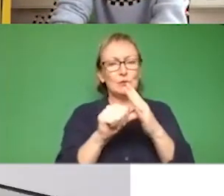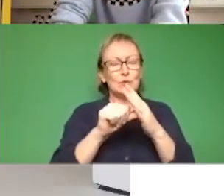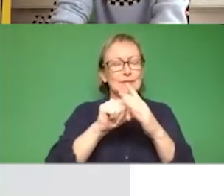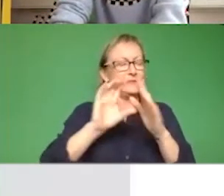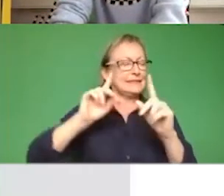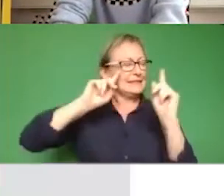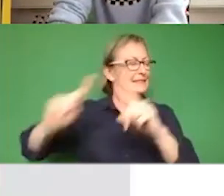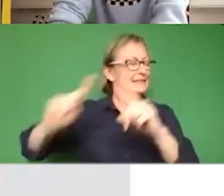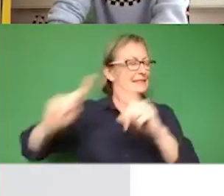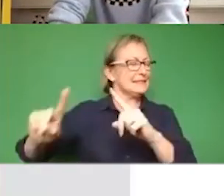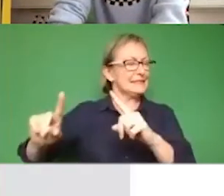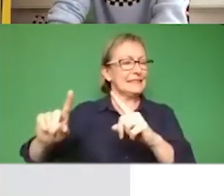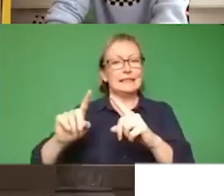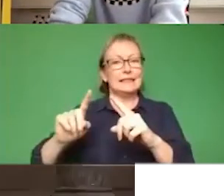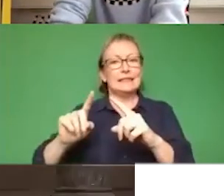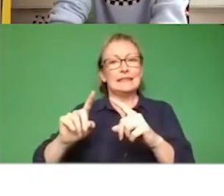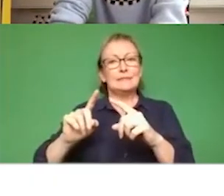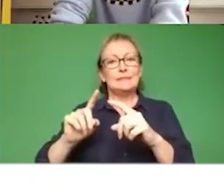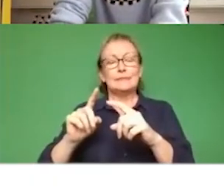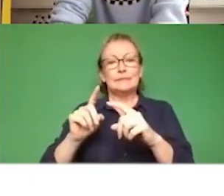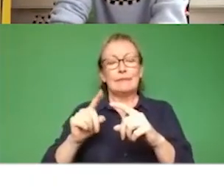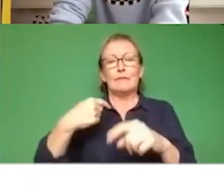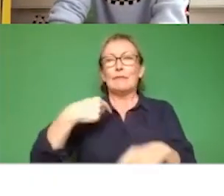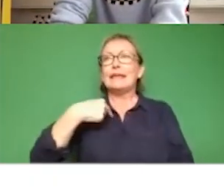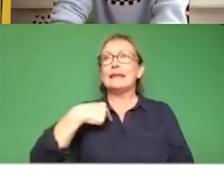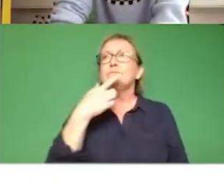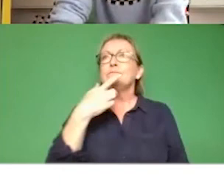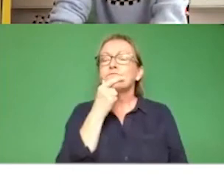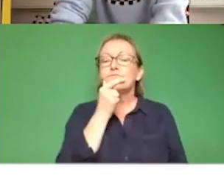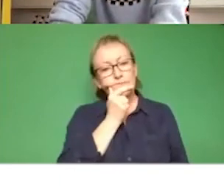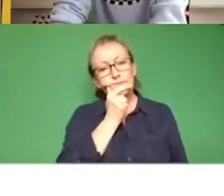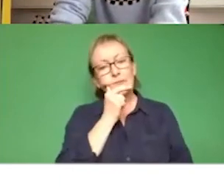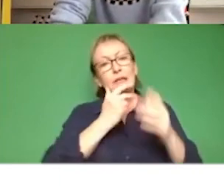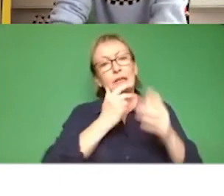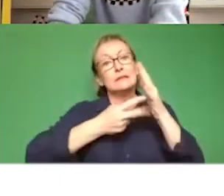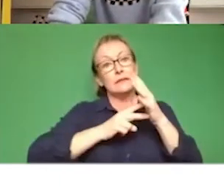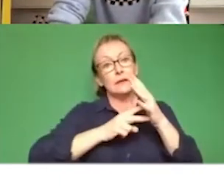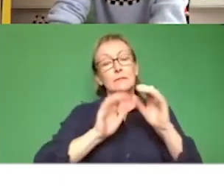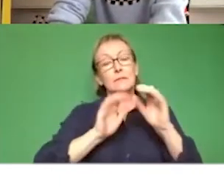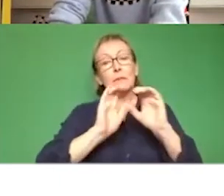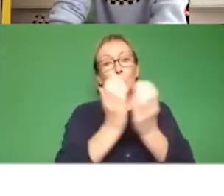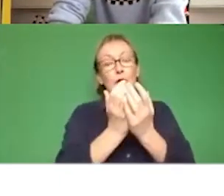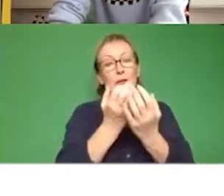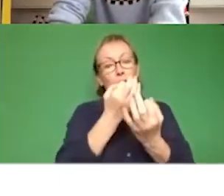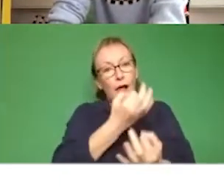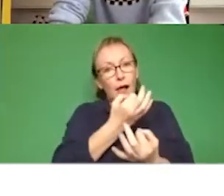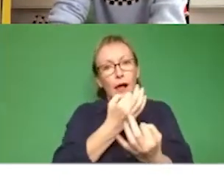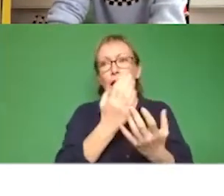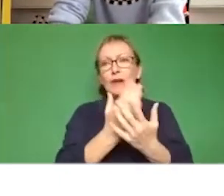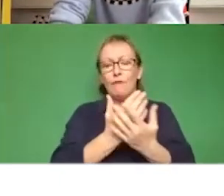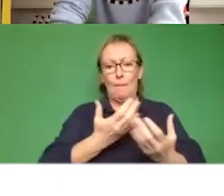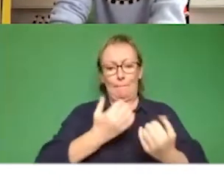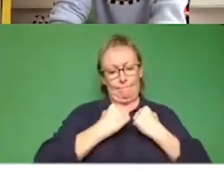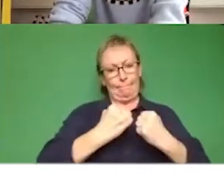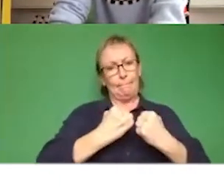it's never... For me, I think design, my world, has always been very instinctive. If I try